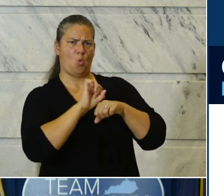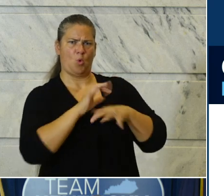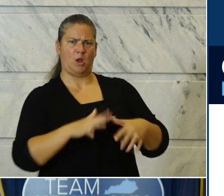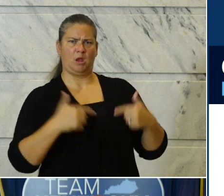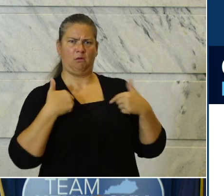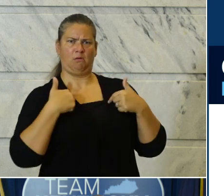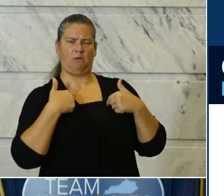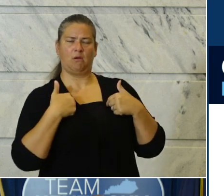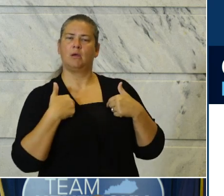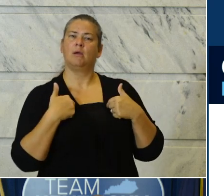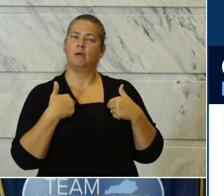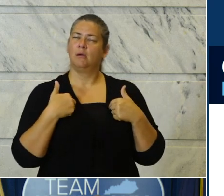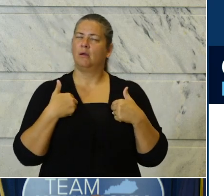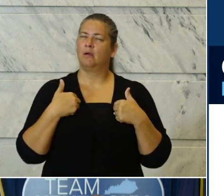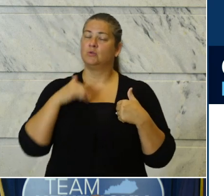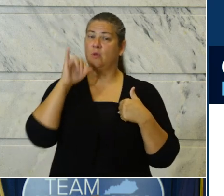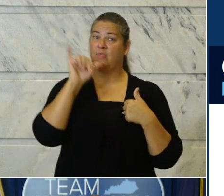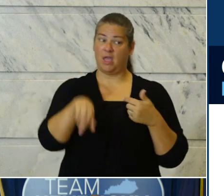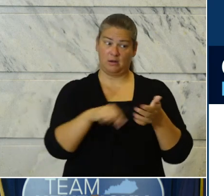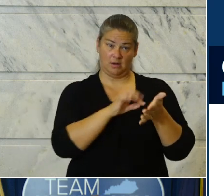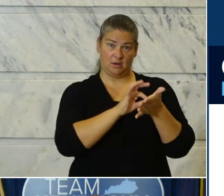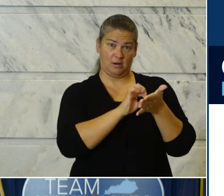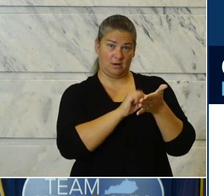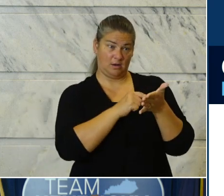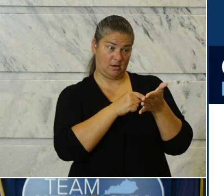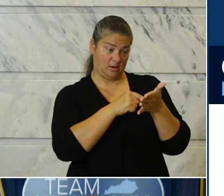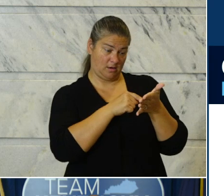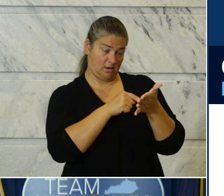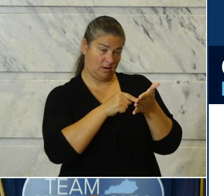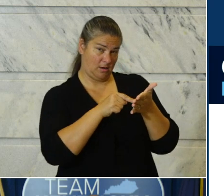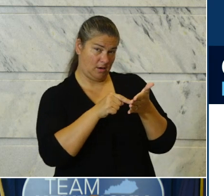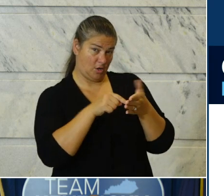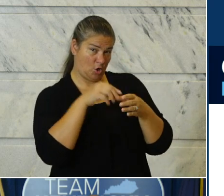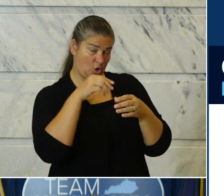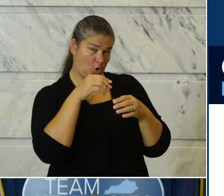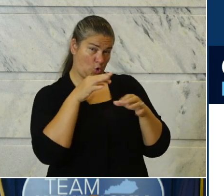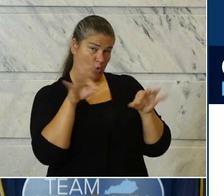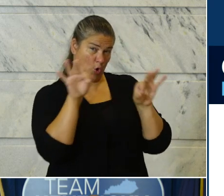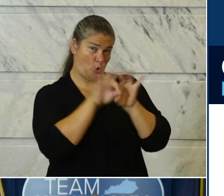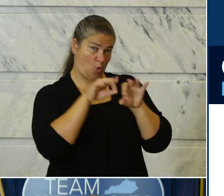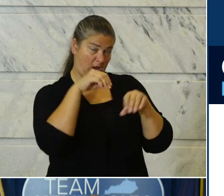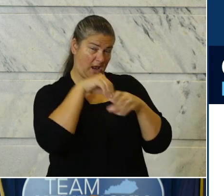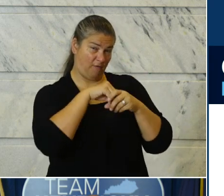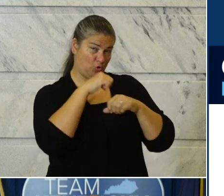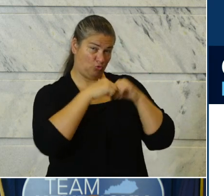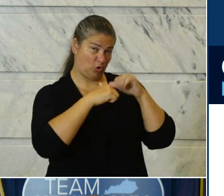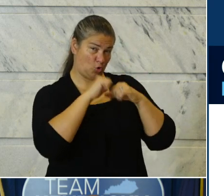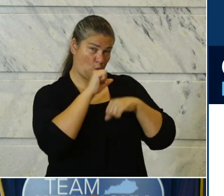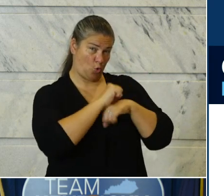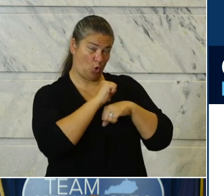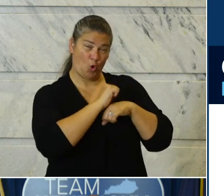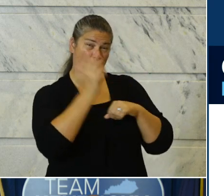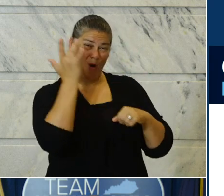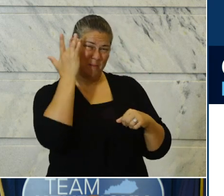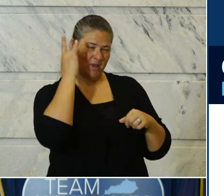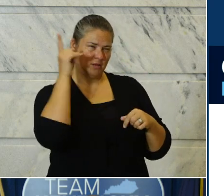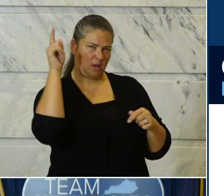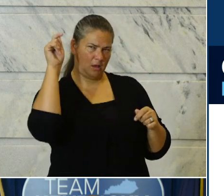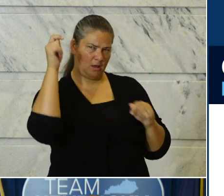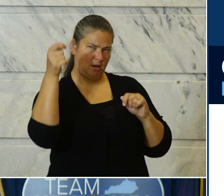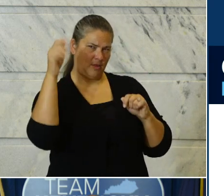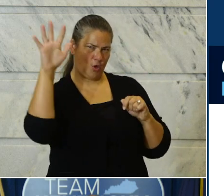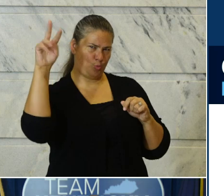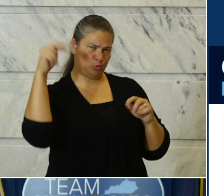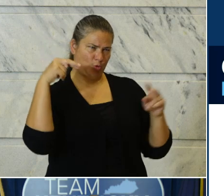reference in there that even mentioned critical infrastructure workers, because unfortunately that has been distorted beyond, I